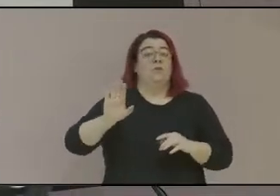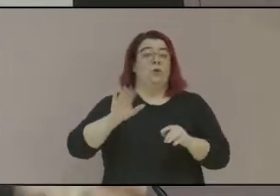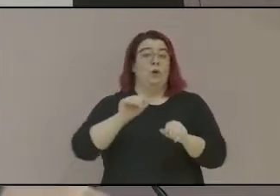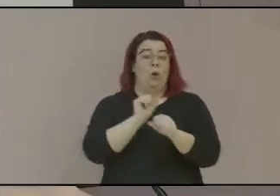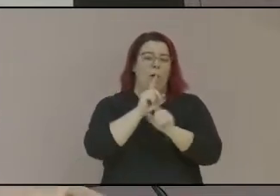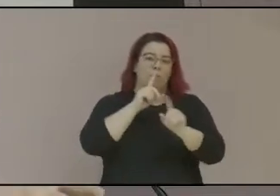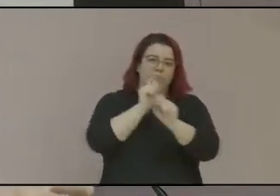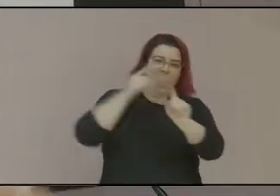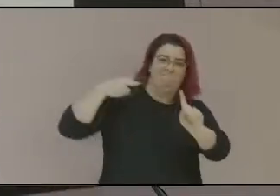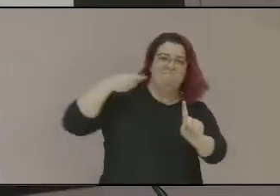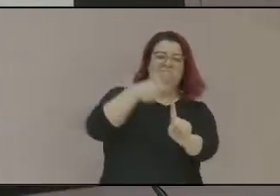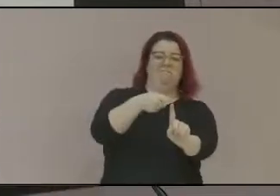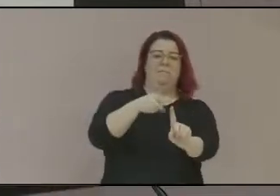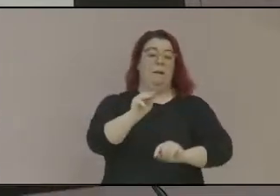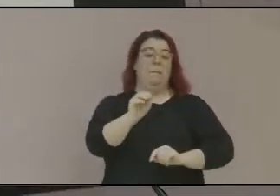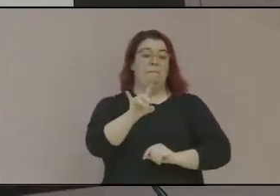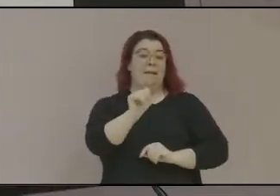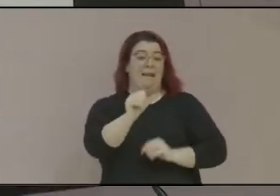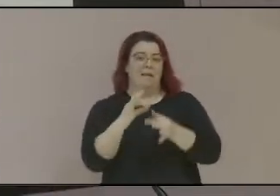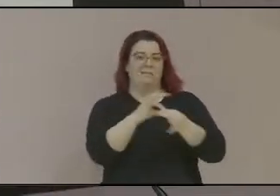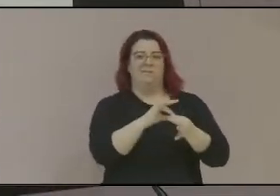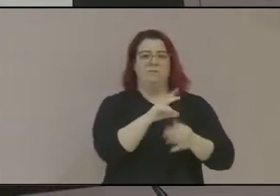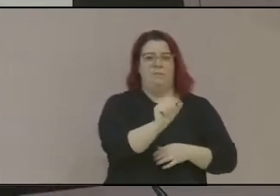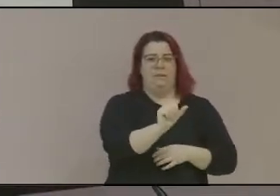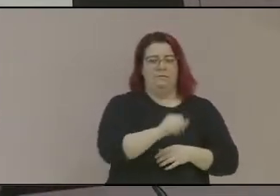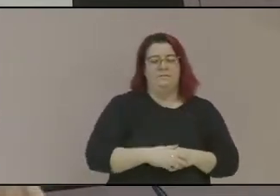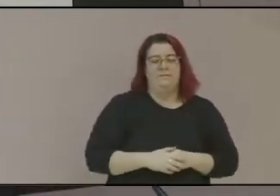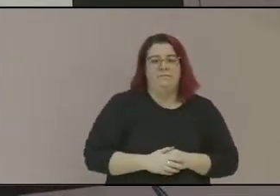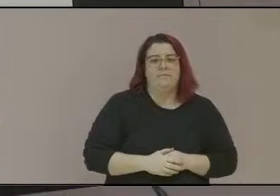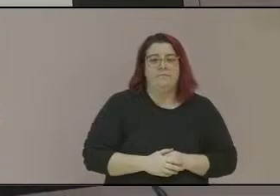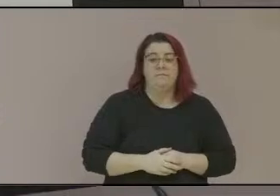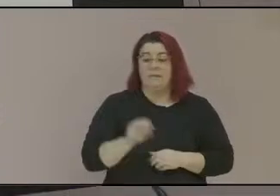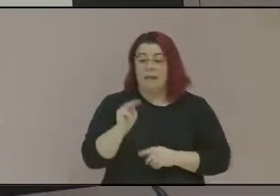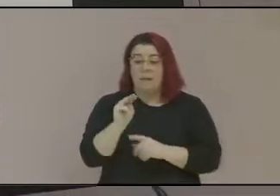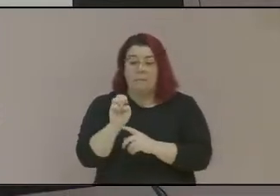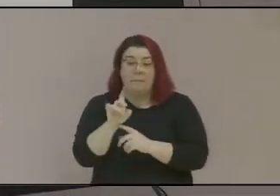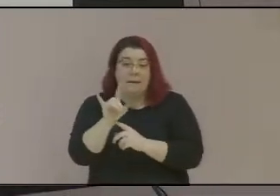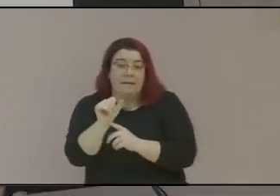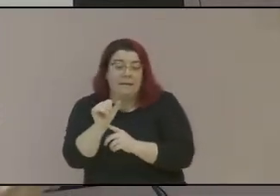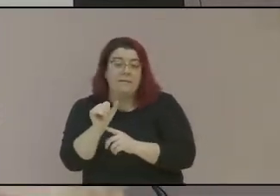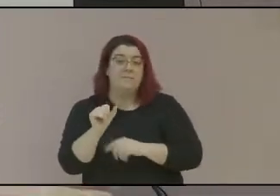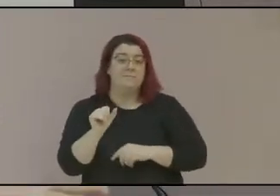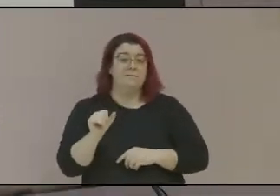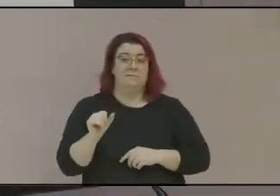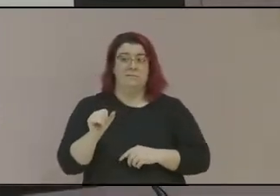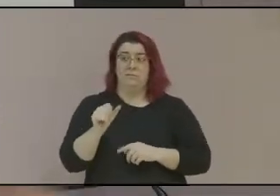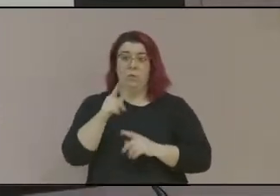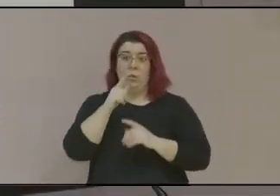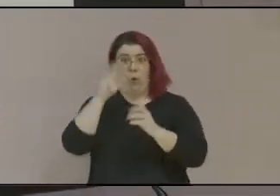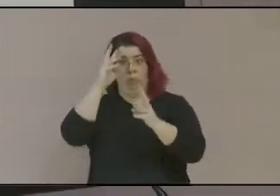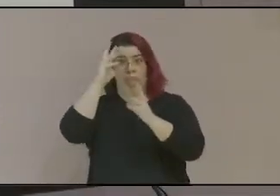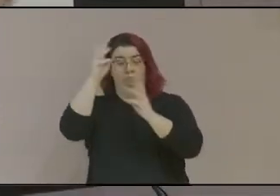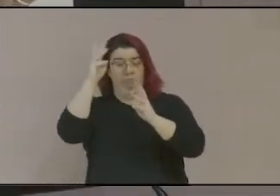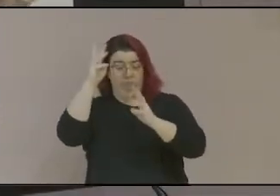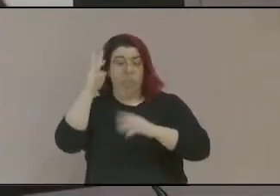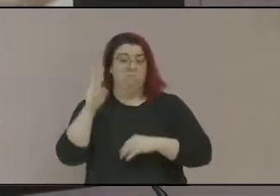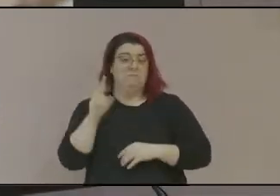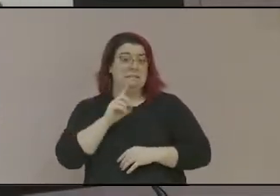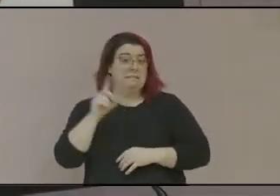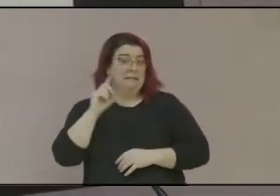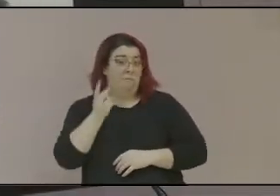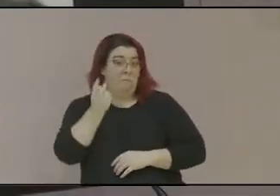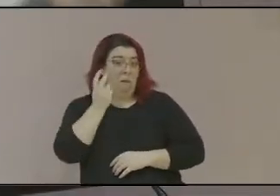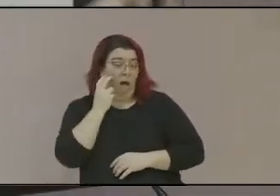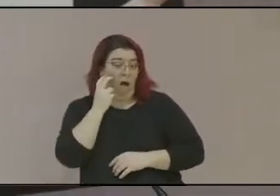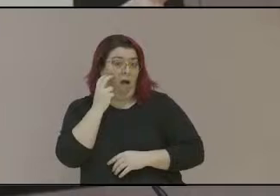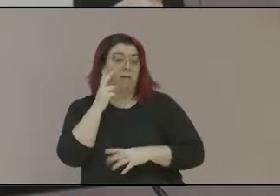disability, including media by and for deaf and blind persons, media such as